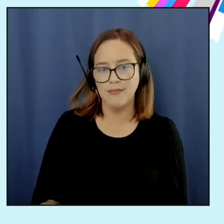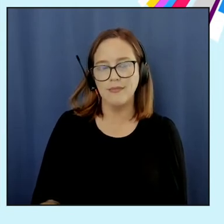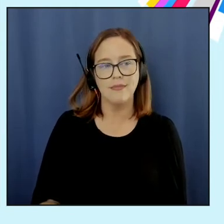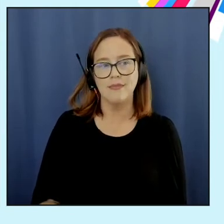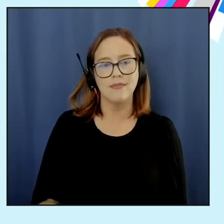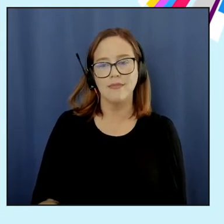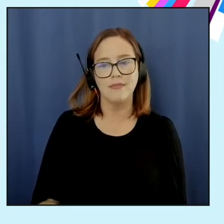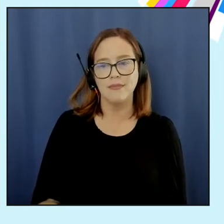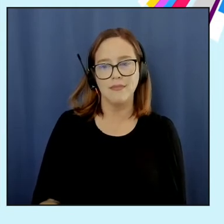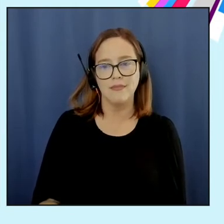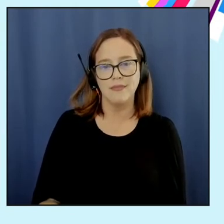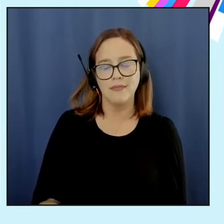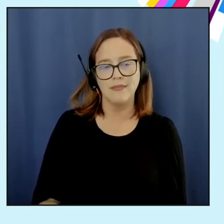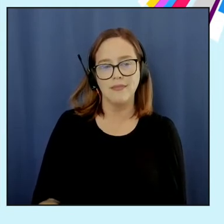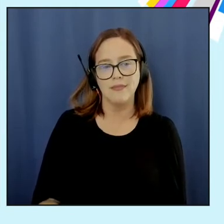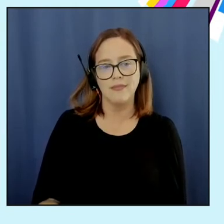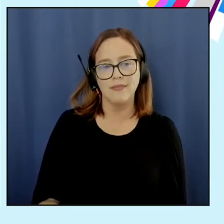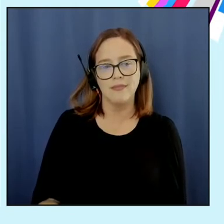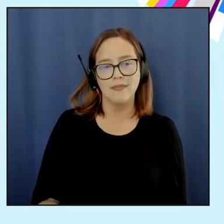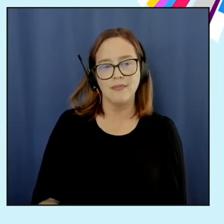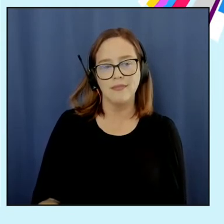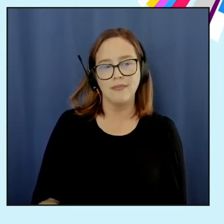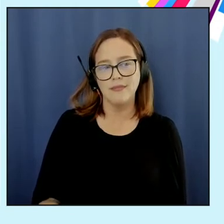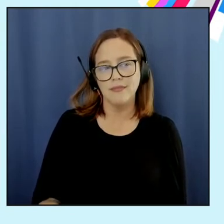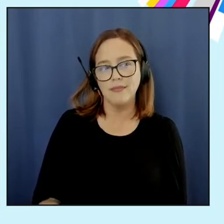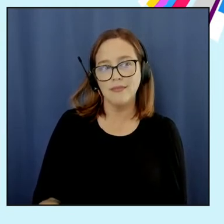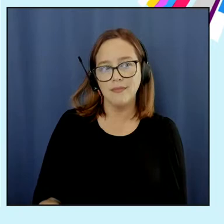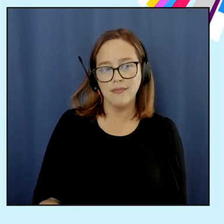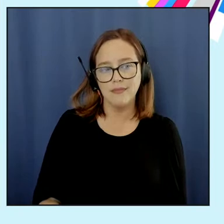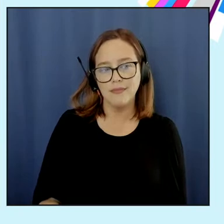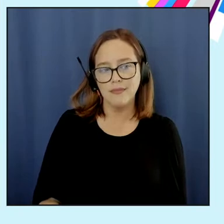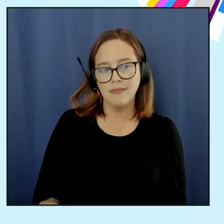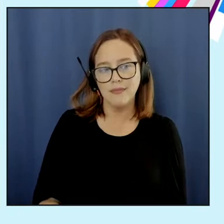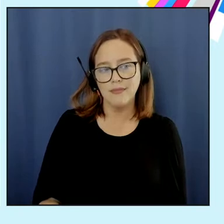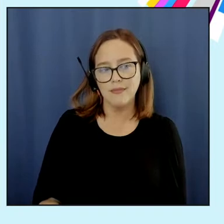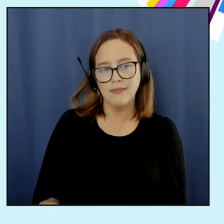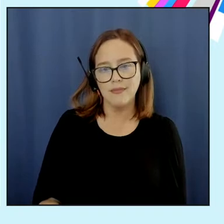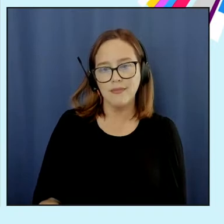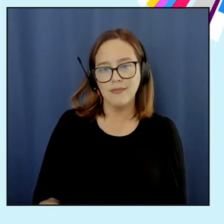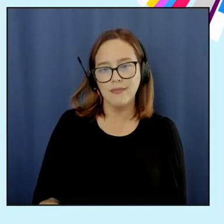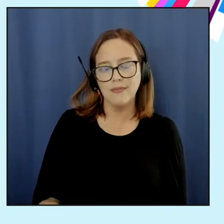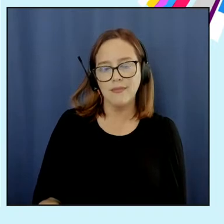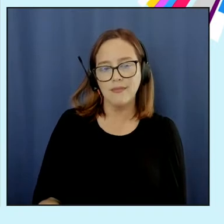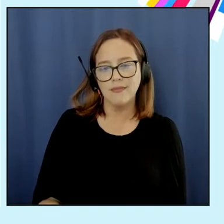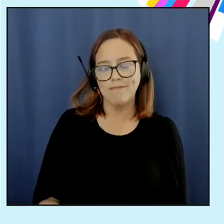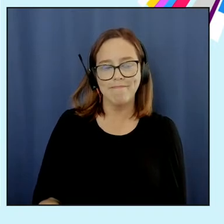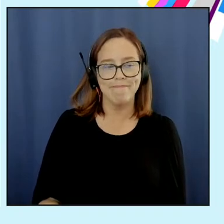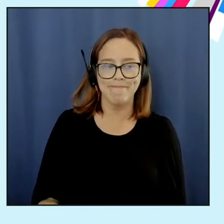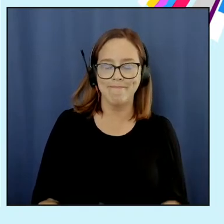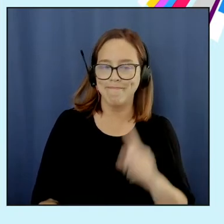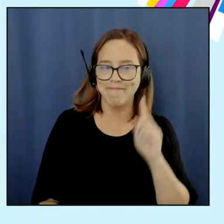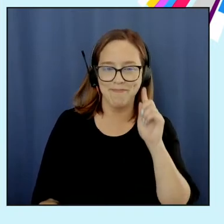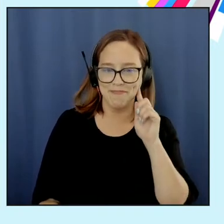It's going on the wrong track, but just hoping the superpower, and just make it be a little more kind.